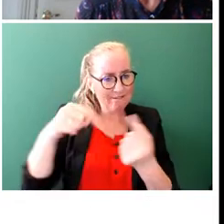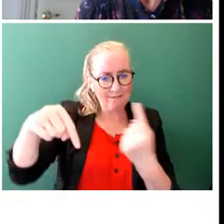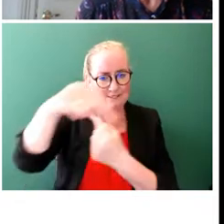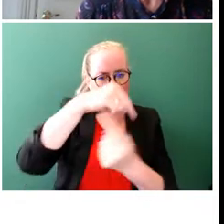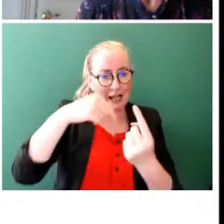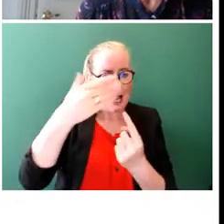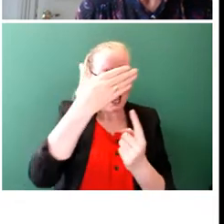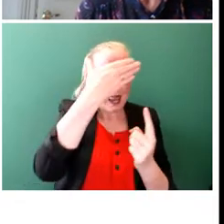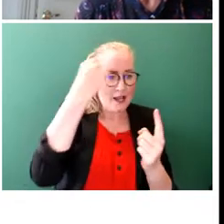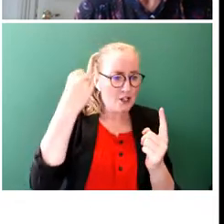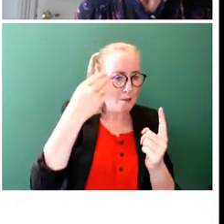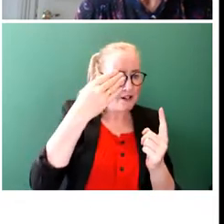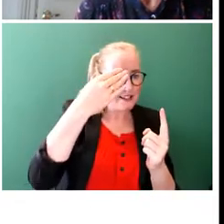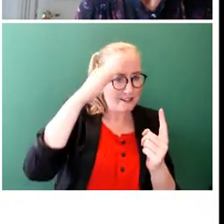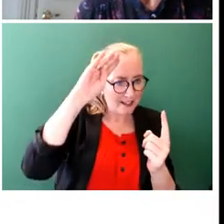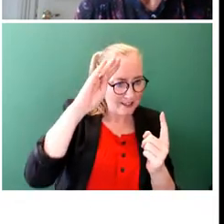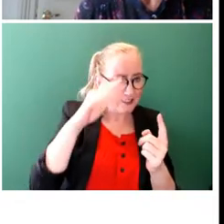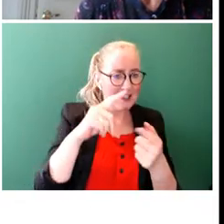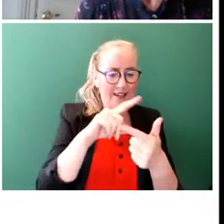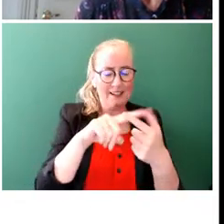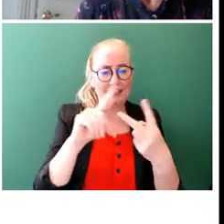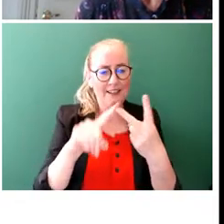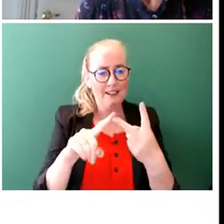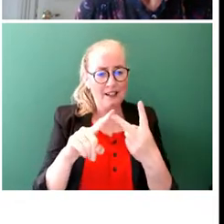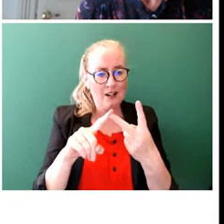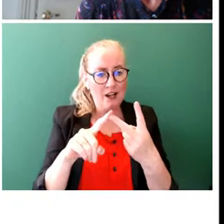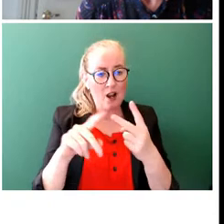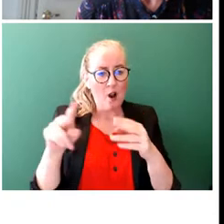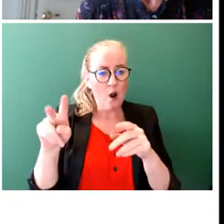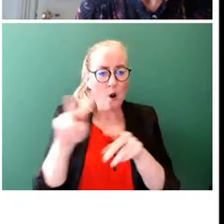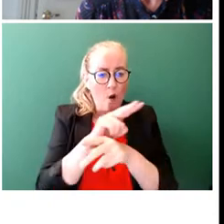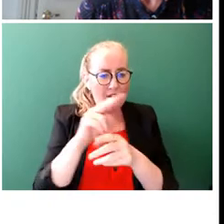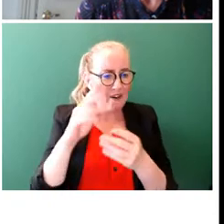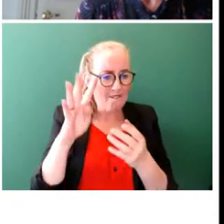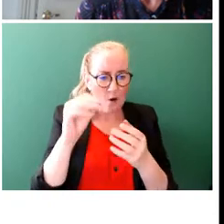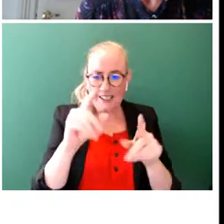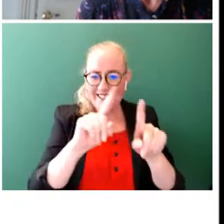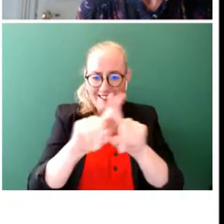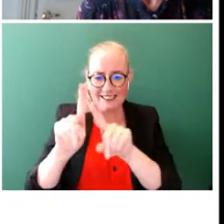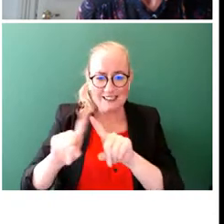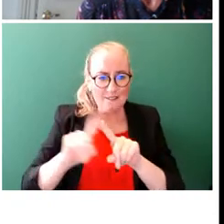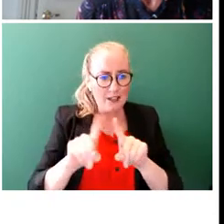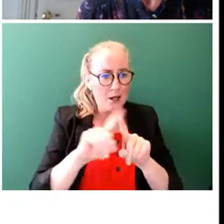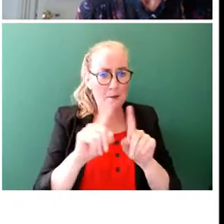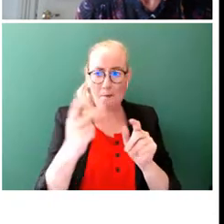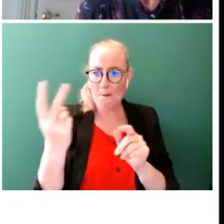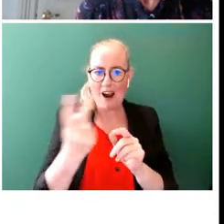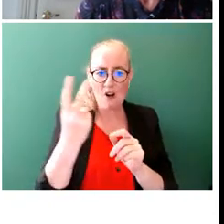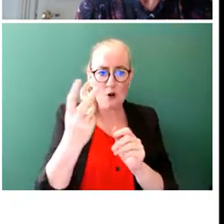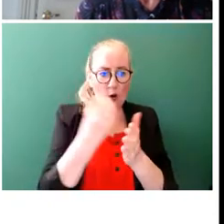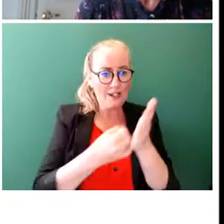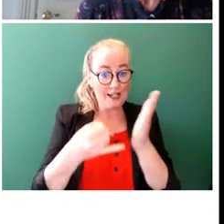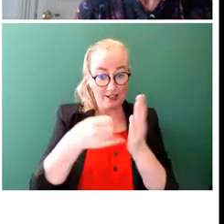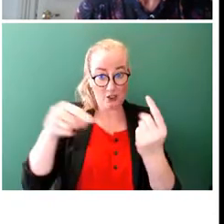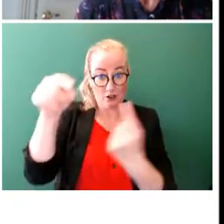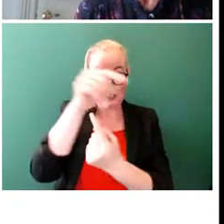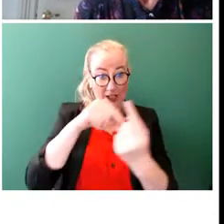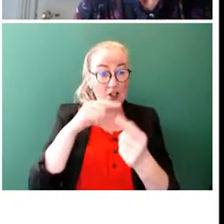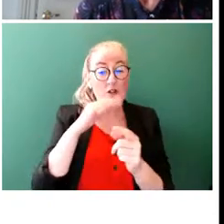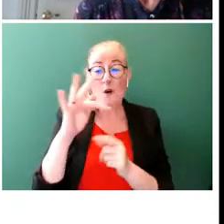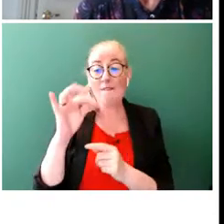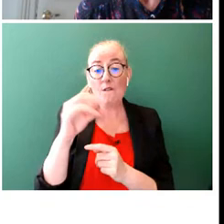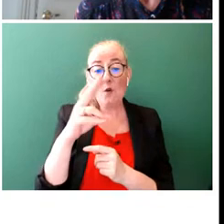Society of Ireland, with Age Friendly Ireland, and with over 40 different partner organisations as well. As Fiona